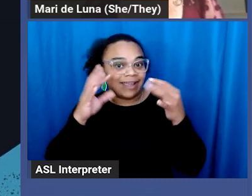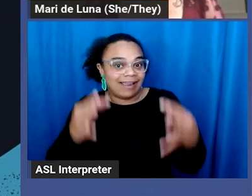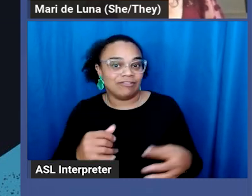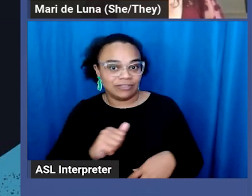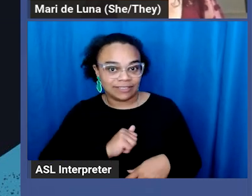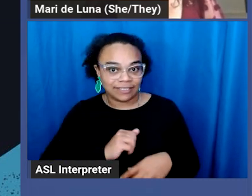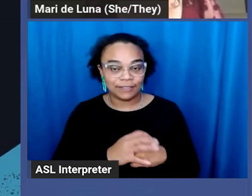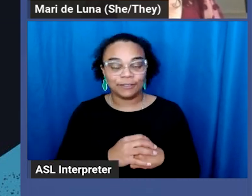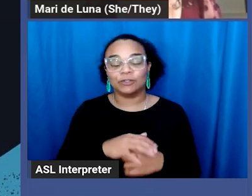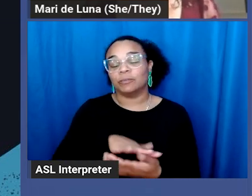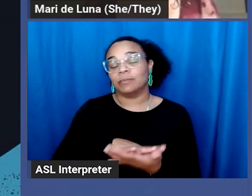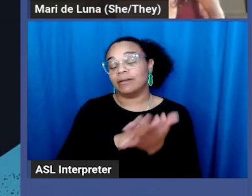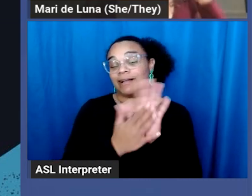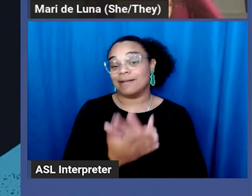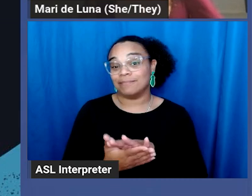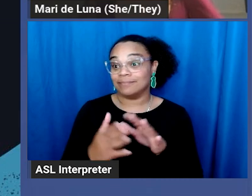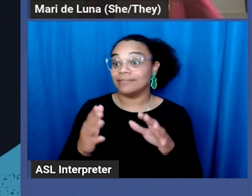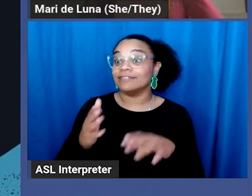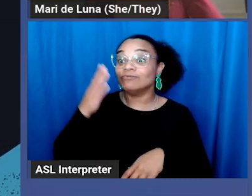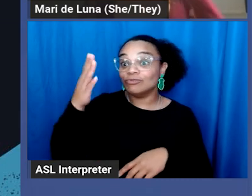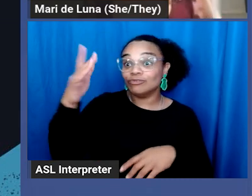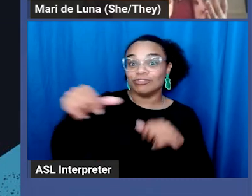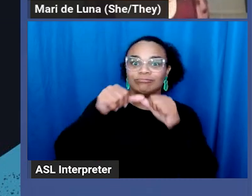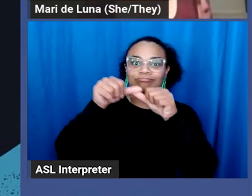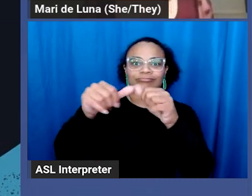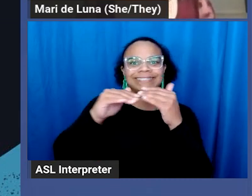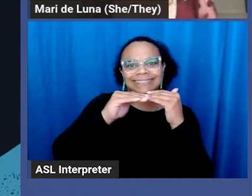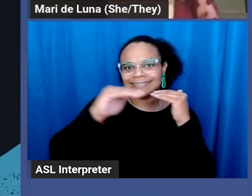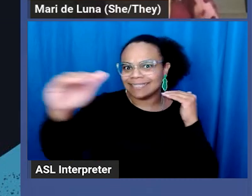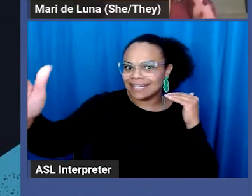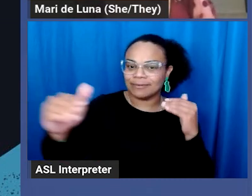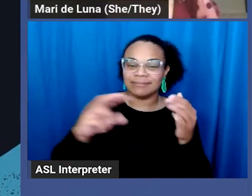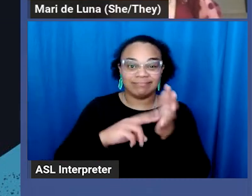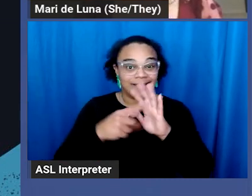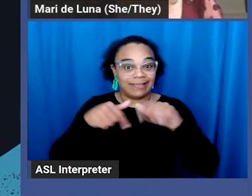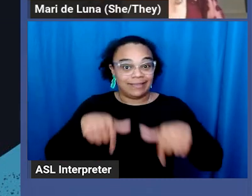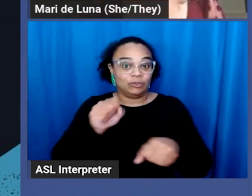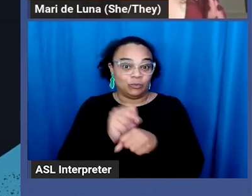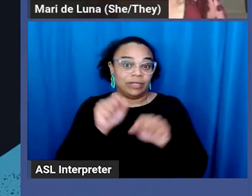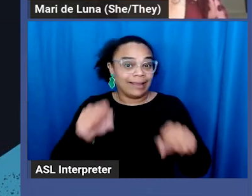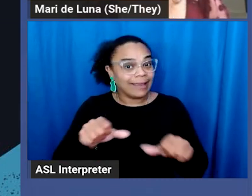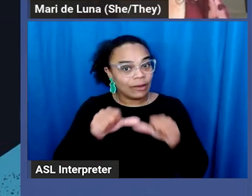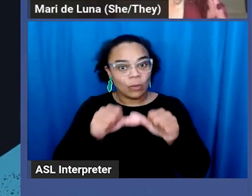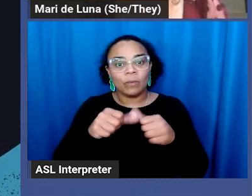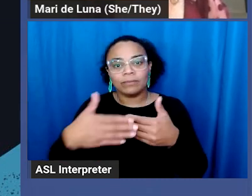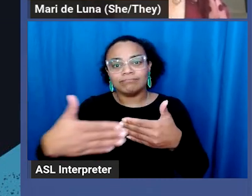to become sustainable, to make this work sustainable.